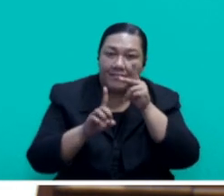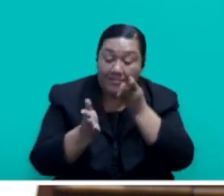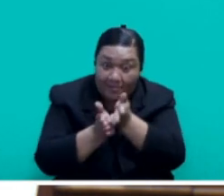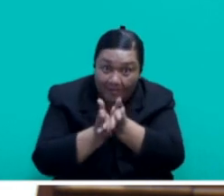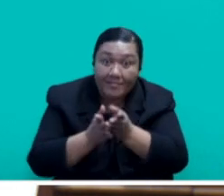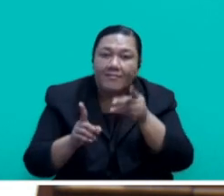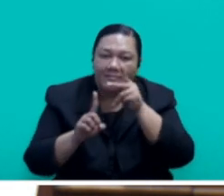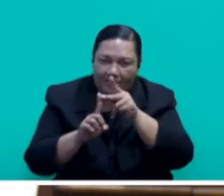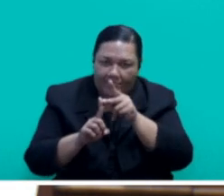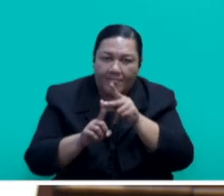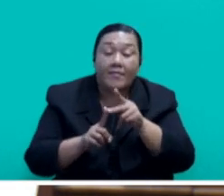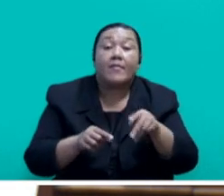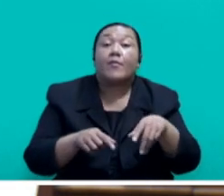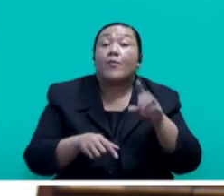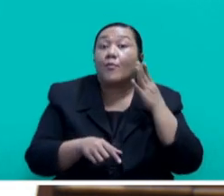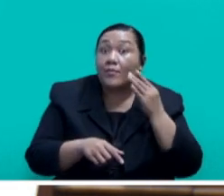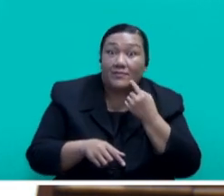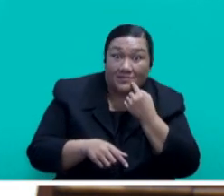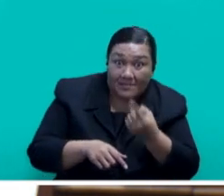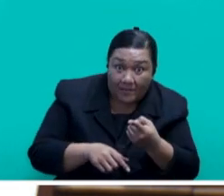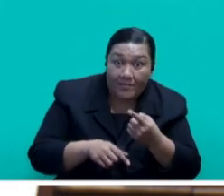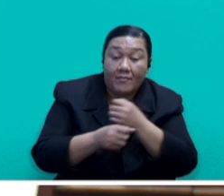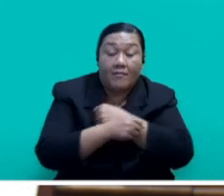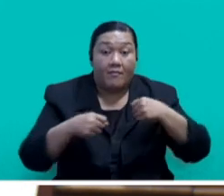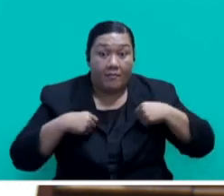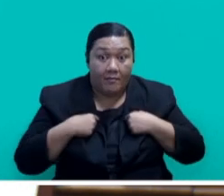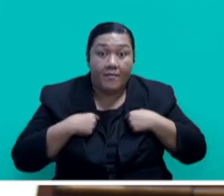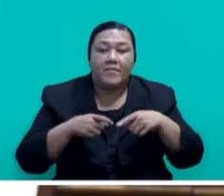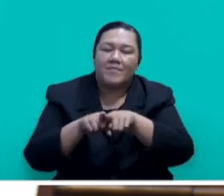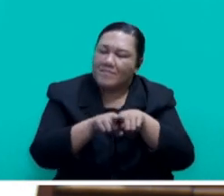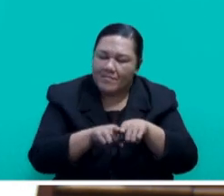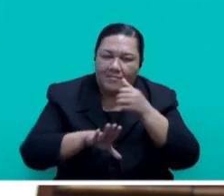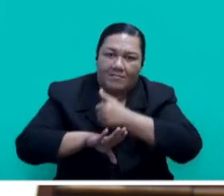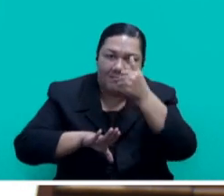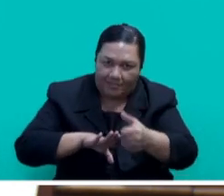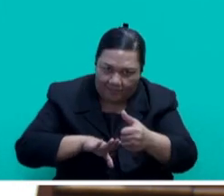When I say our, I mean the government services and policies.